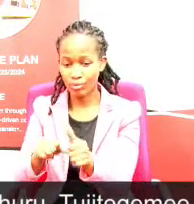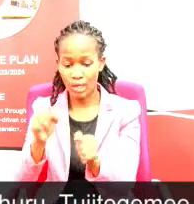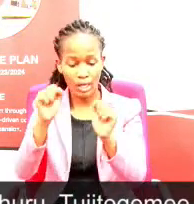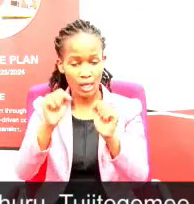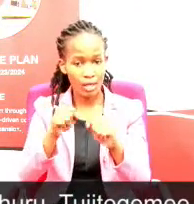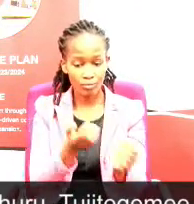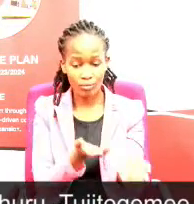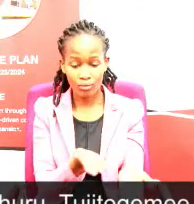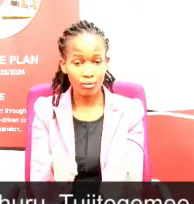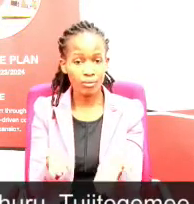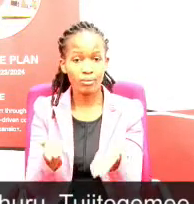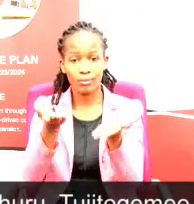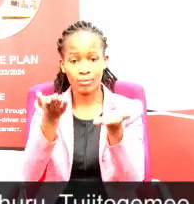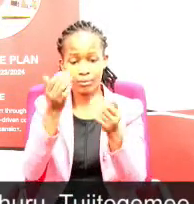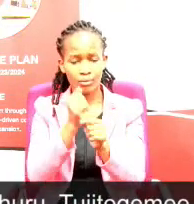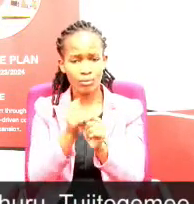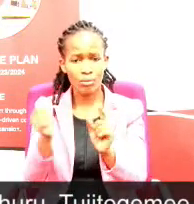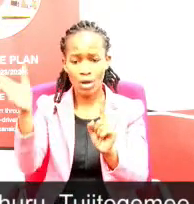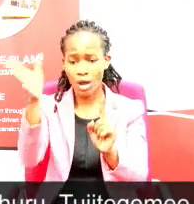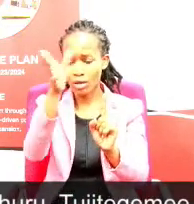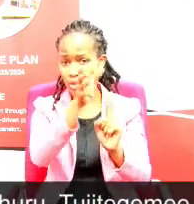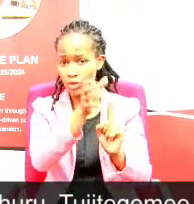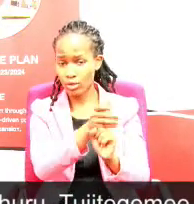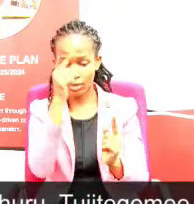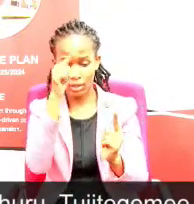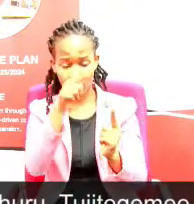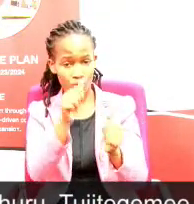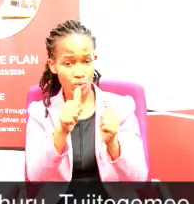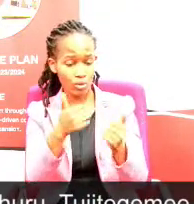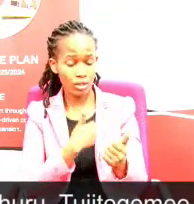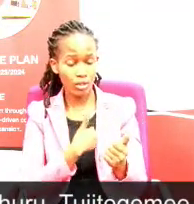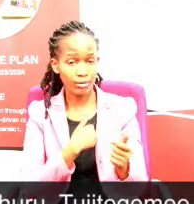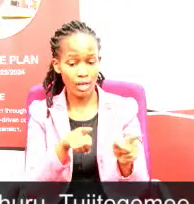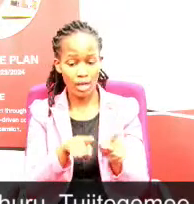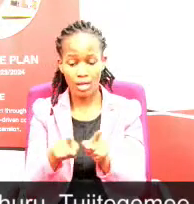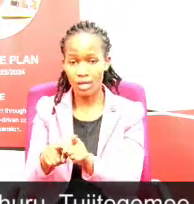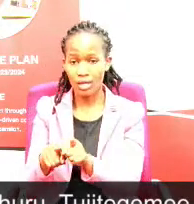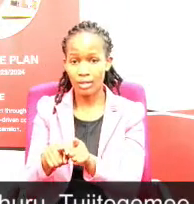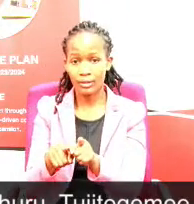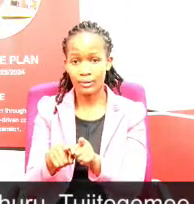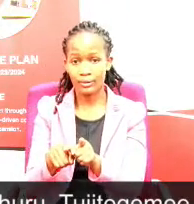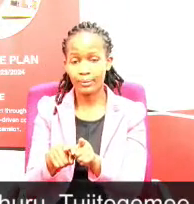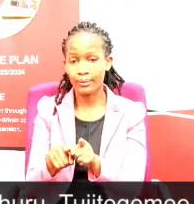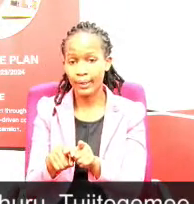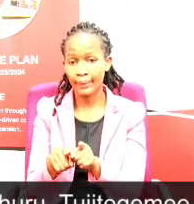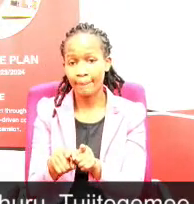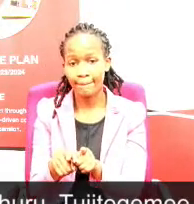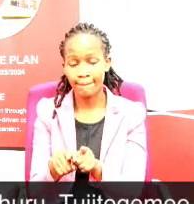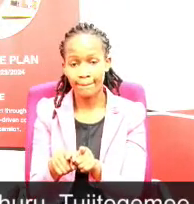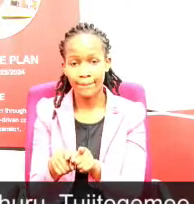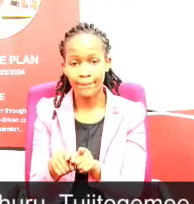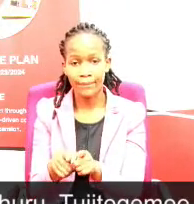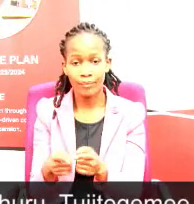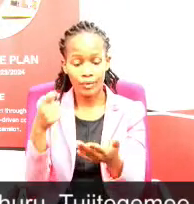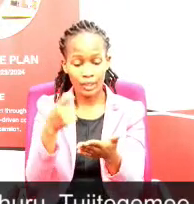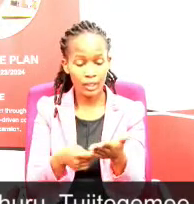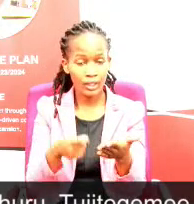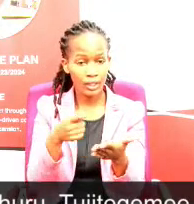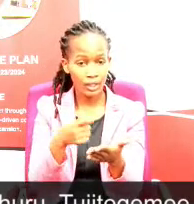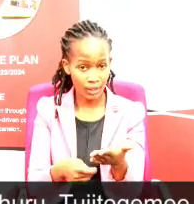to improve compliance, to achieve the targets, and therefore a 4 key objectives: tax-based